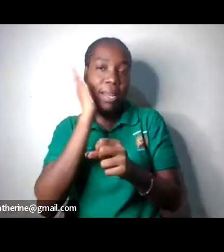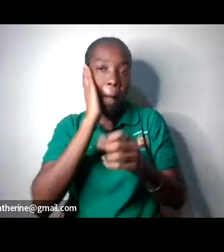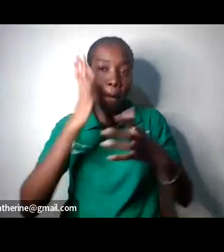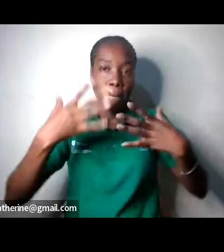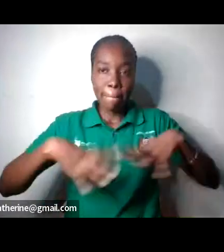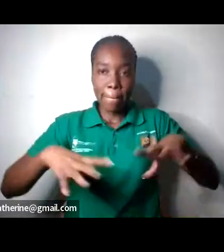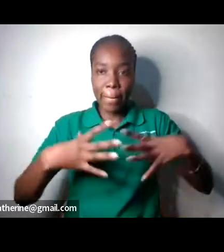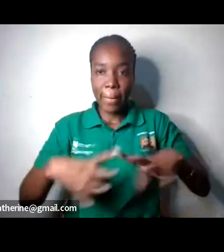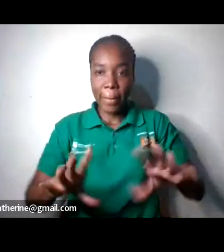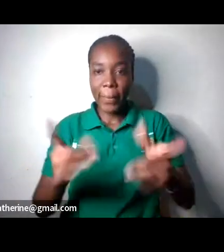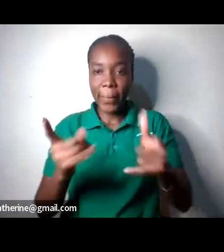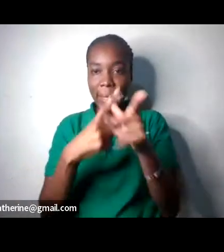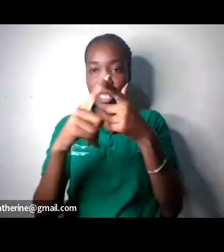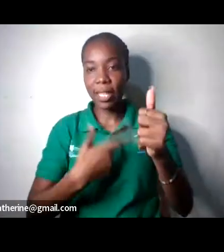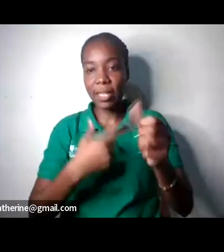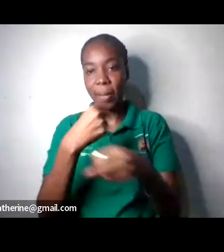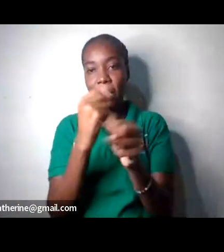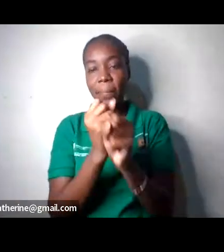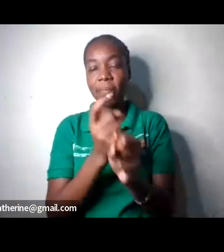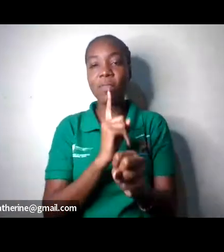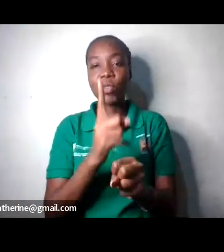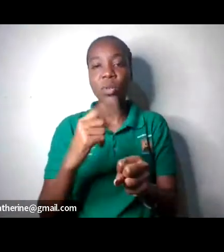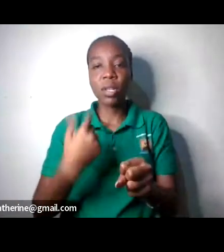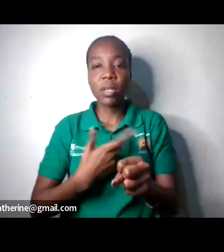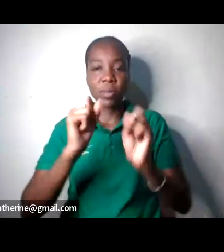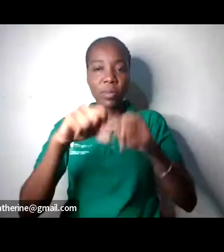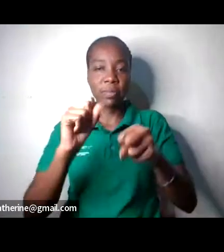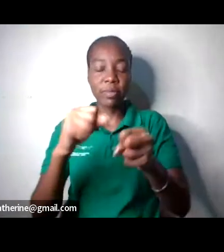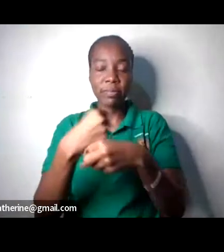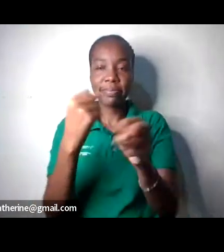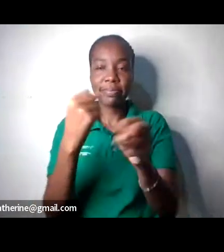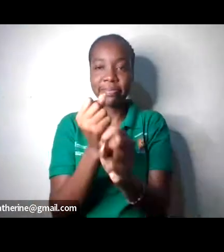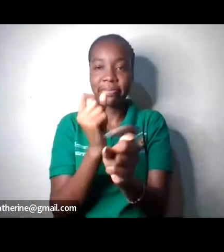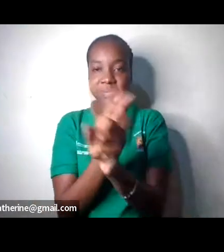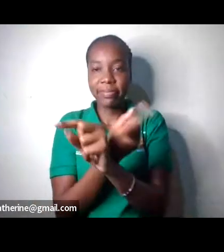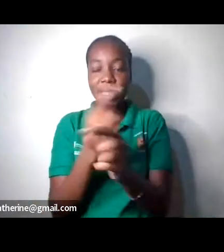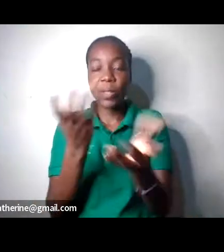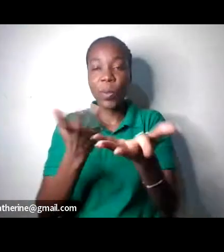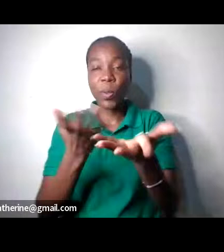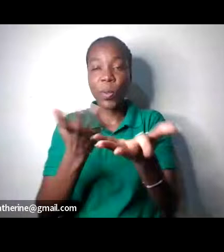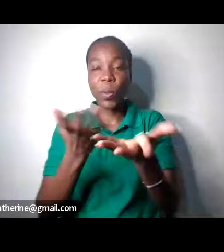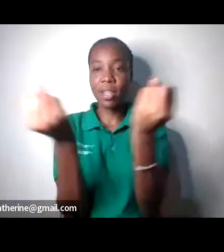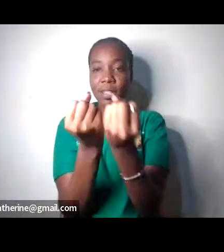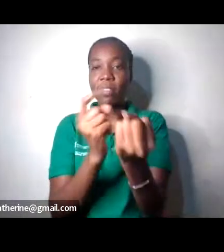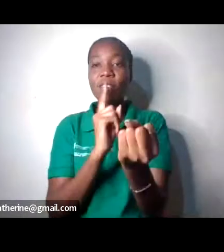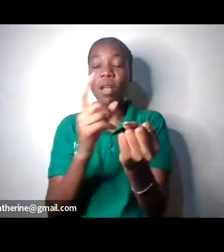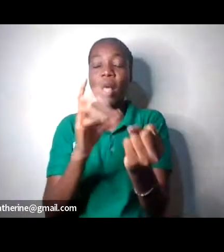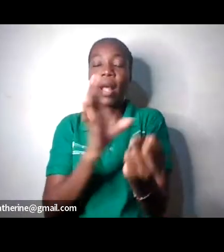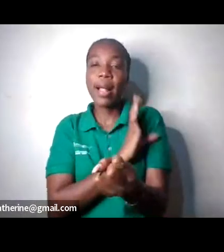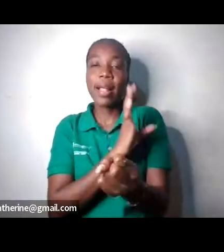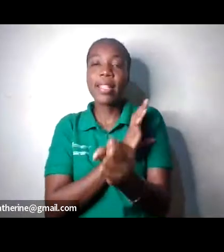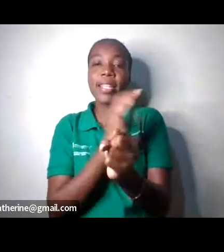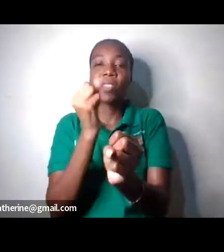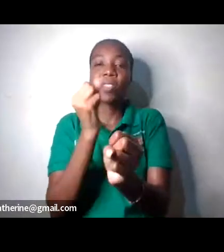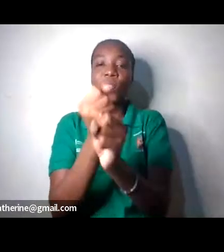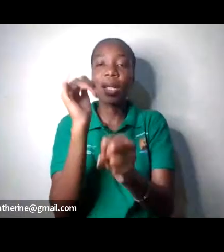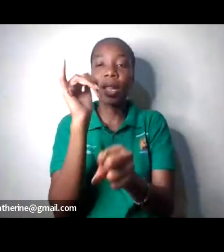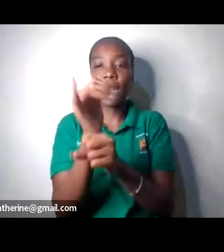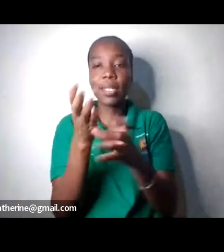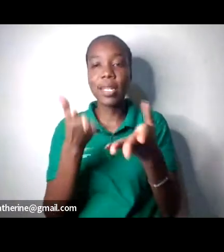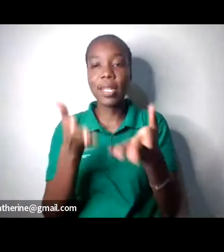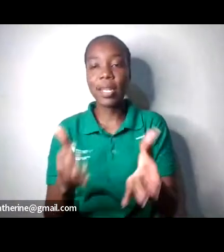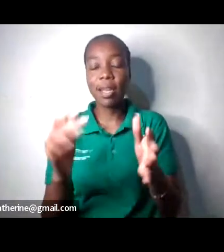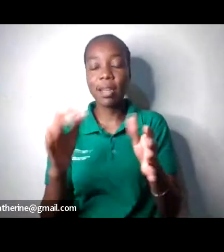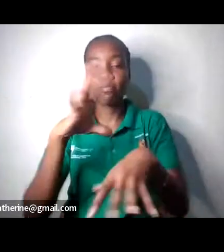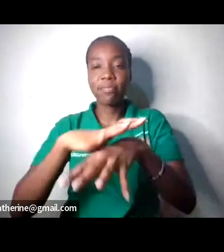sure that you're also making a difference in the society. So that is what Catherine Sidandi does here on Get It Right with Atara